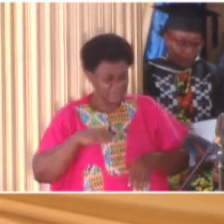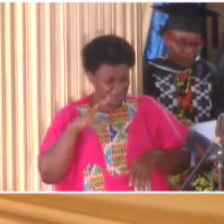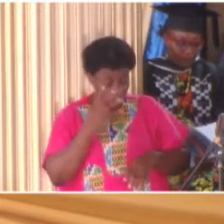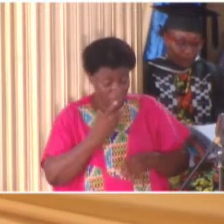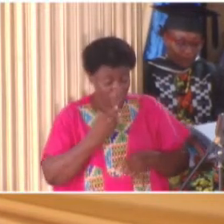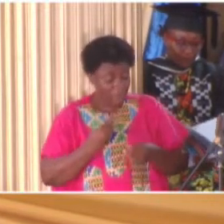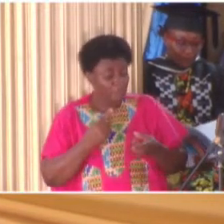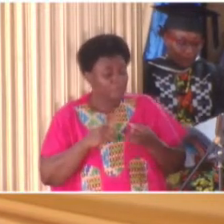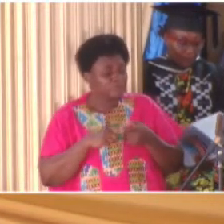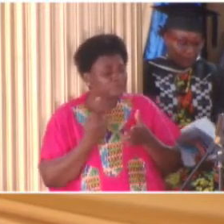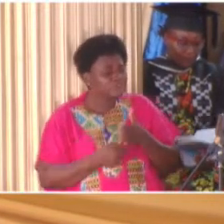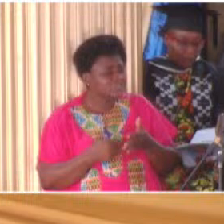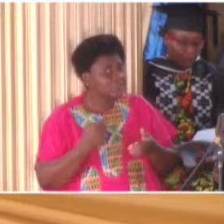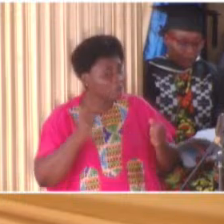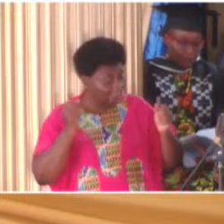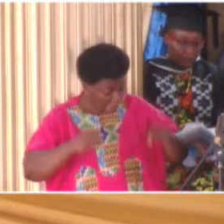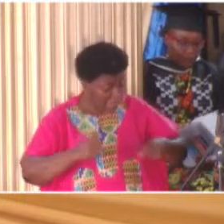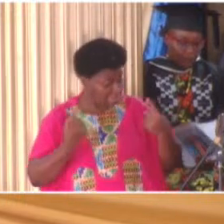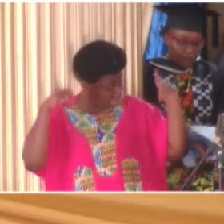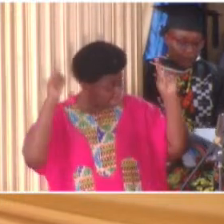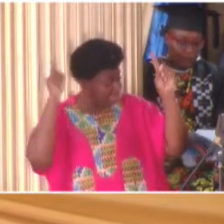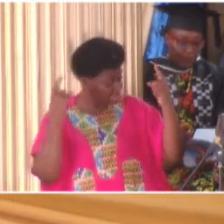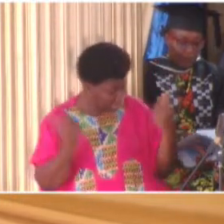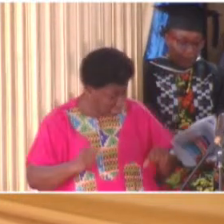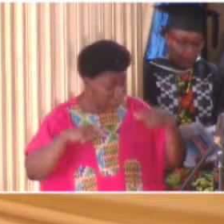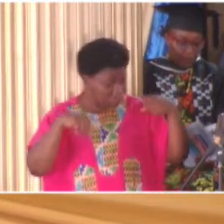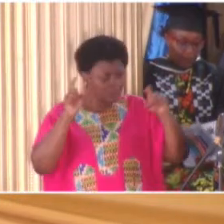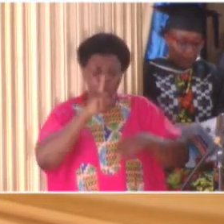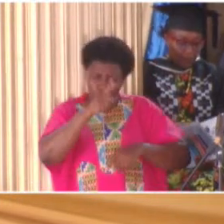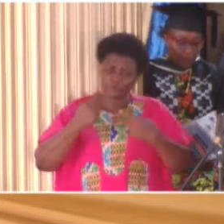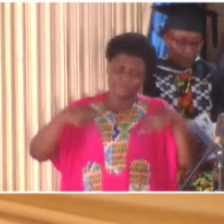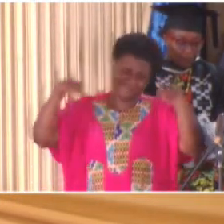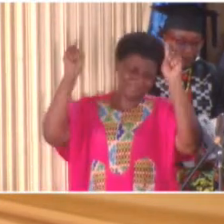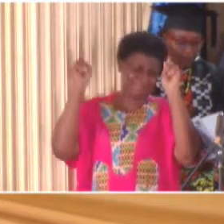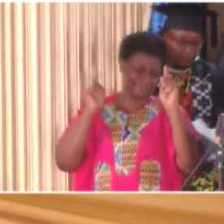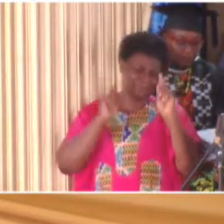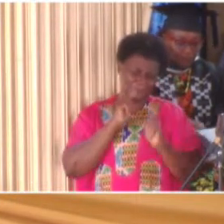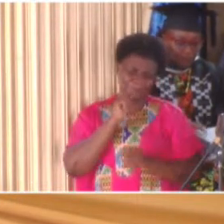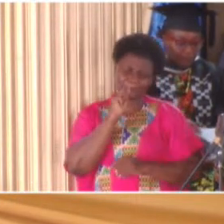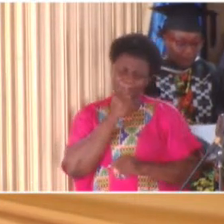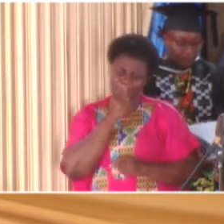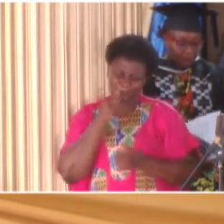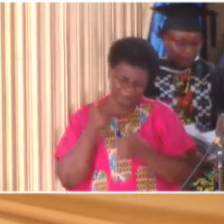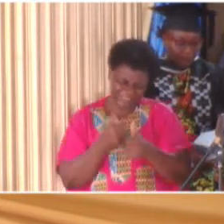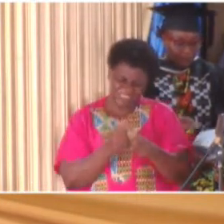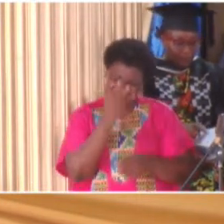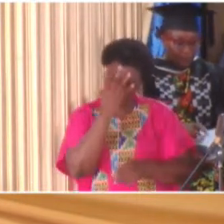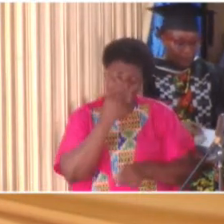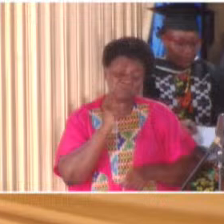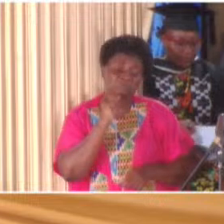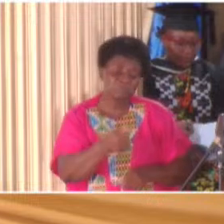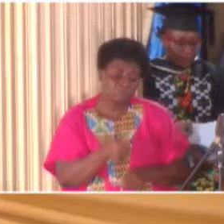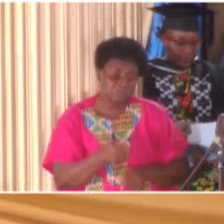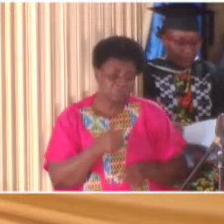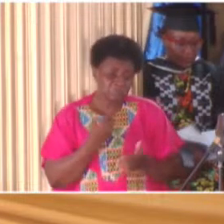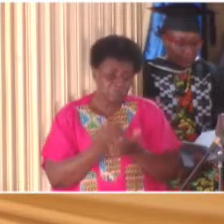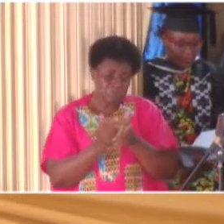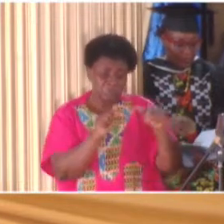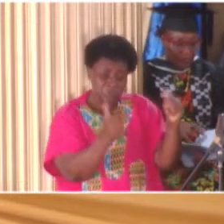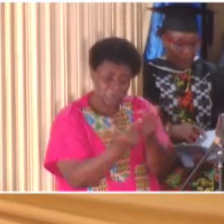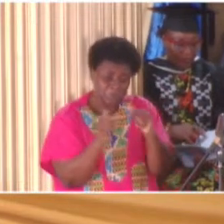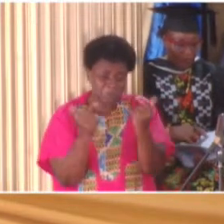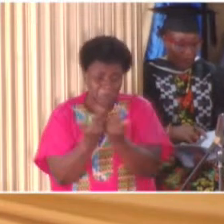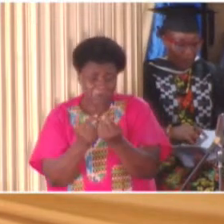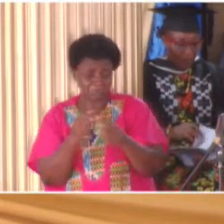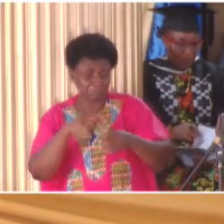us question if we could make it. But we did. We persevered through sleepless nights, group projects that tested our